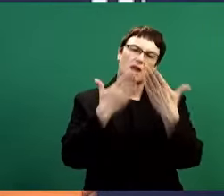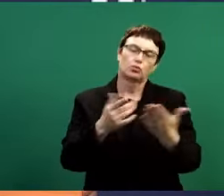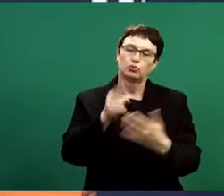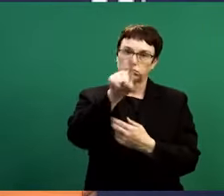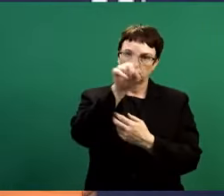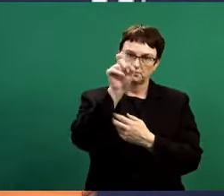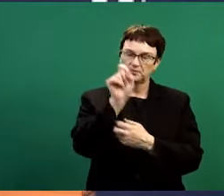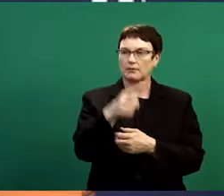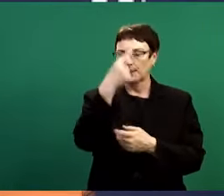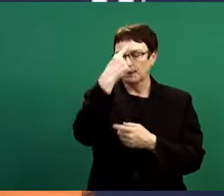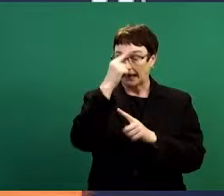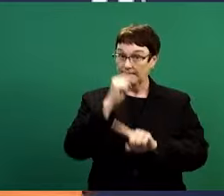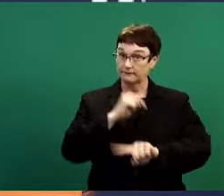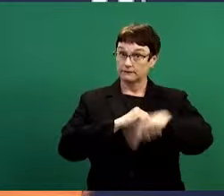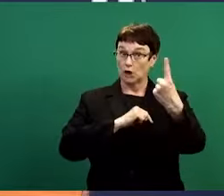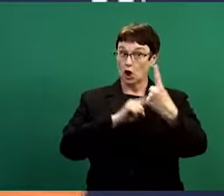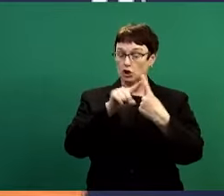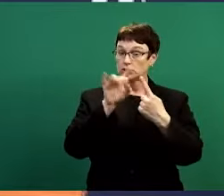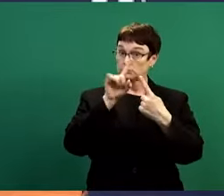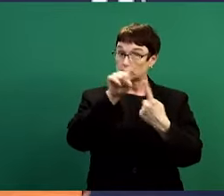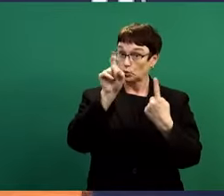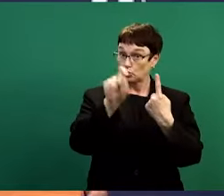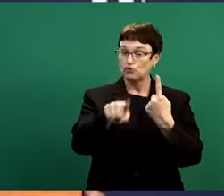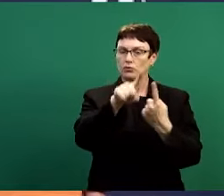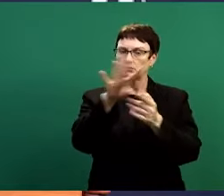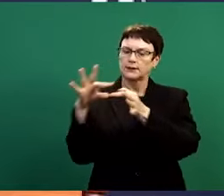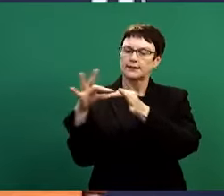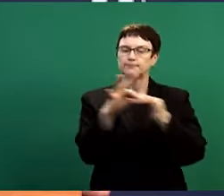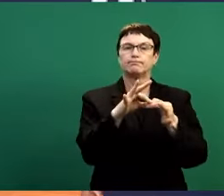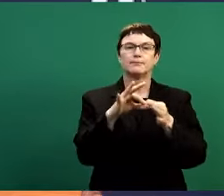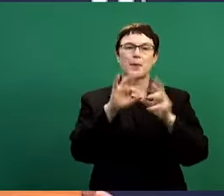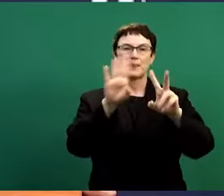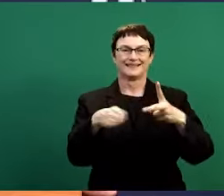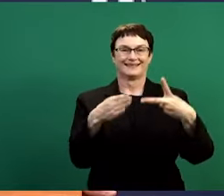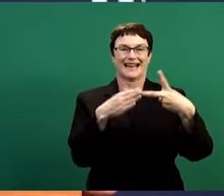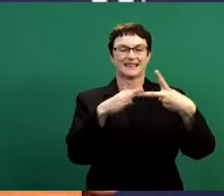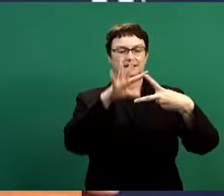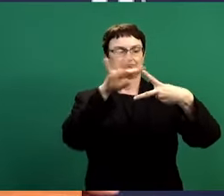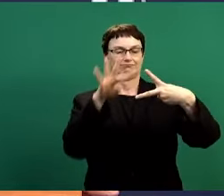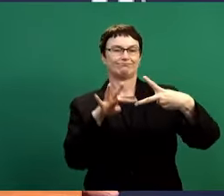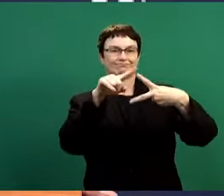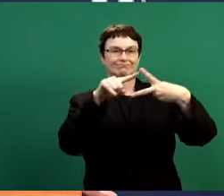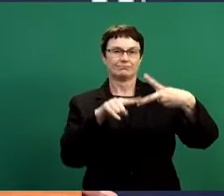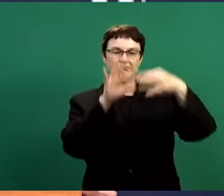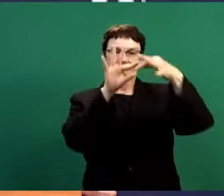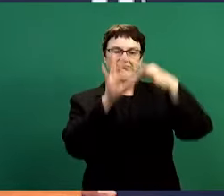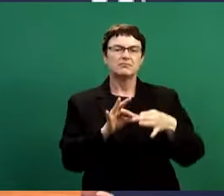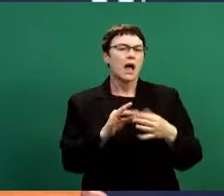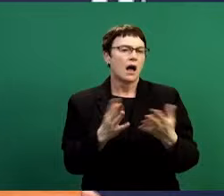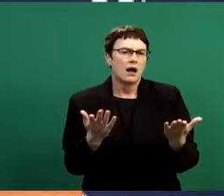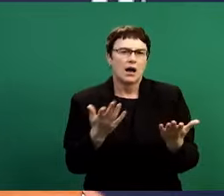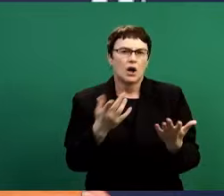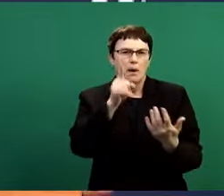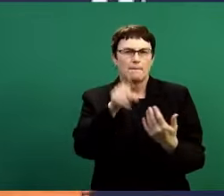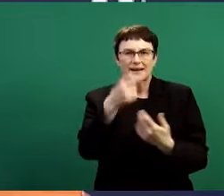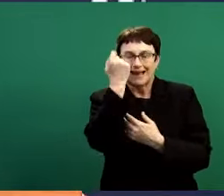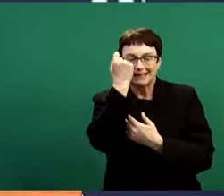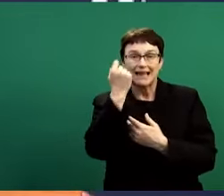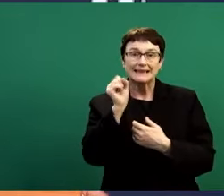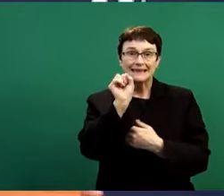related to the second question. Understand that inflation peaked